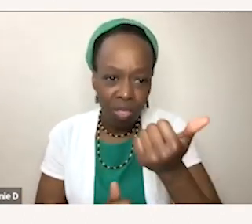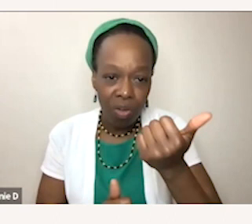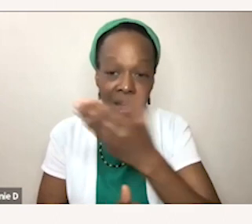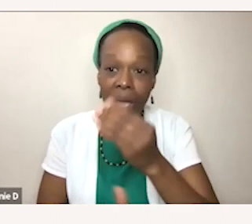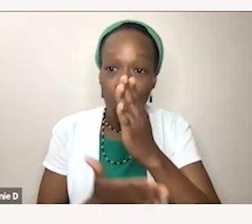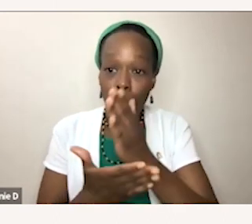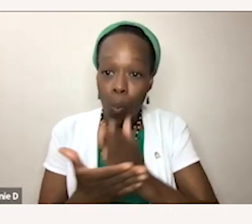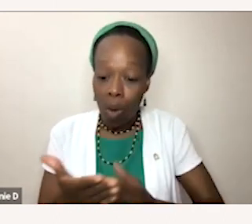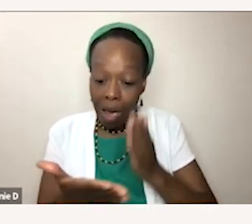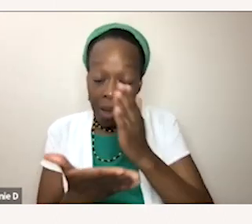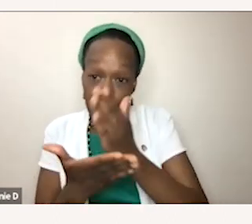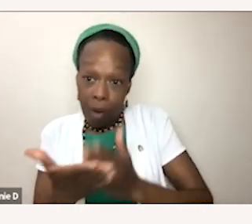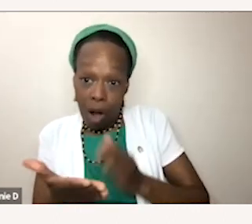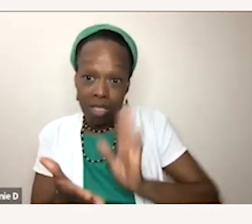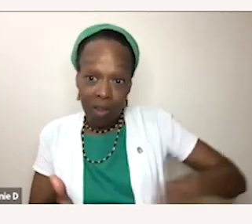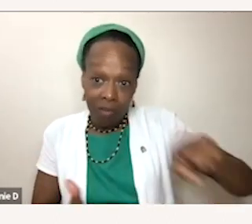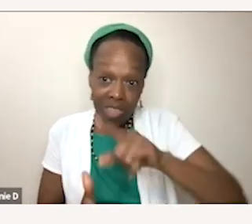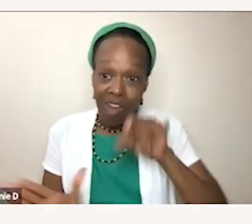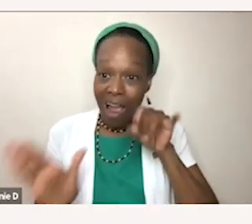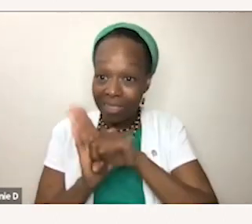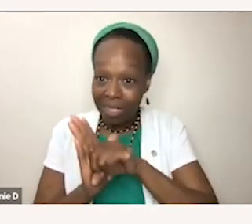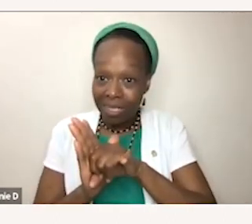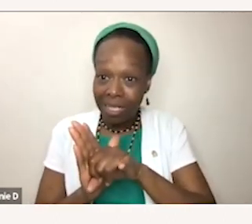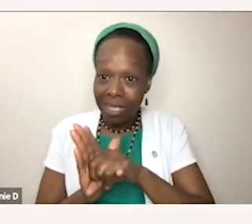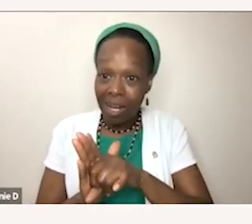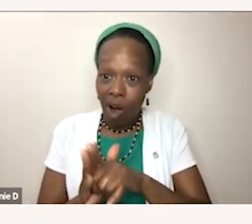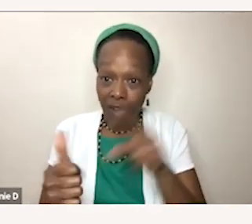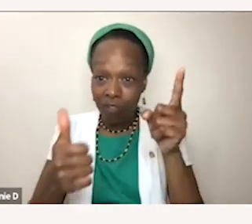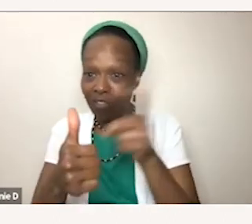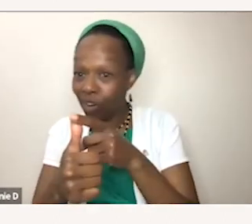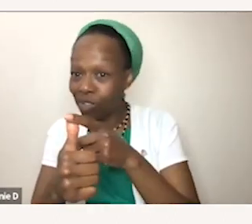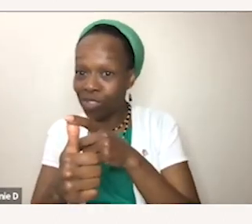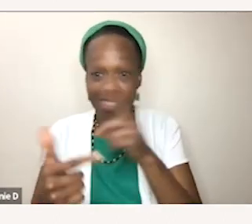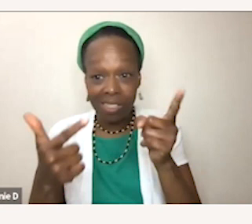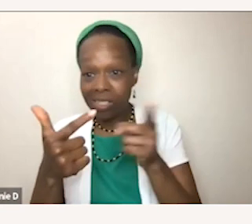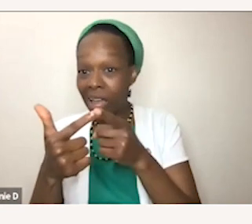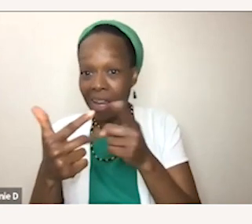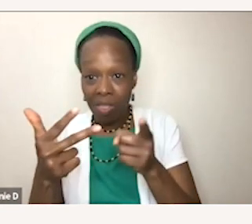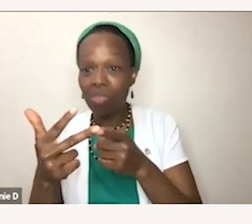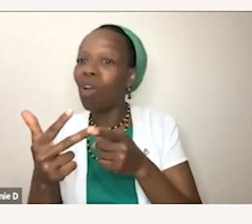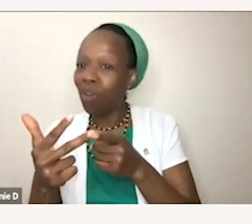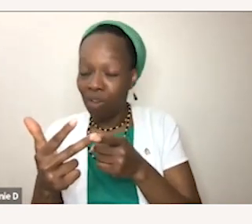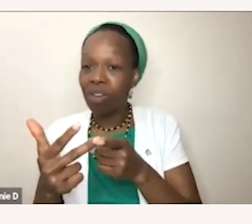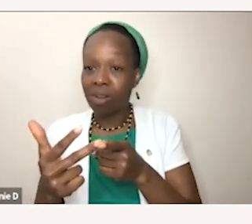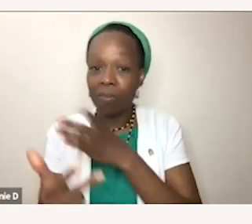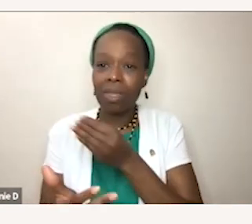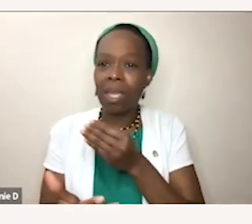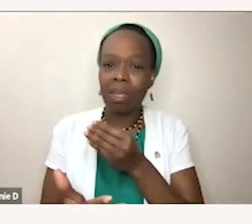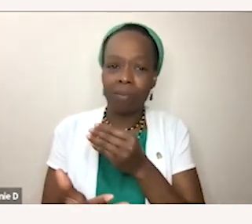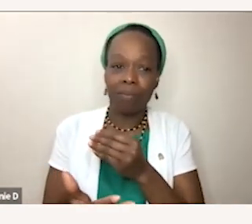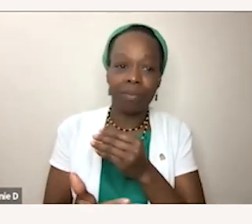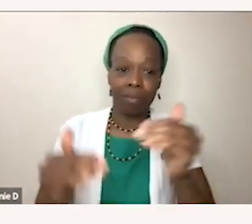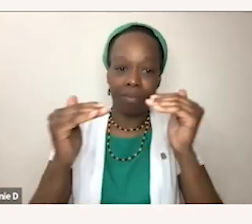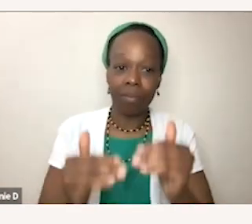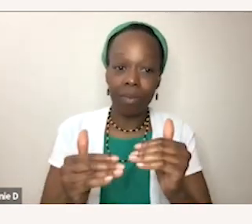to either, have come first or maybe not? Where are they at their moment? And pay